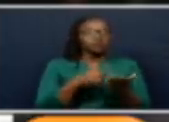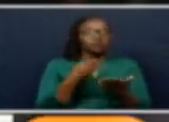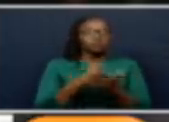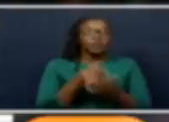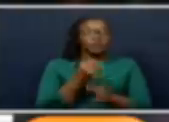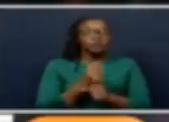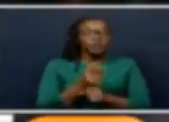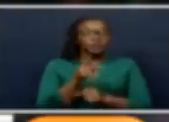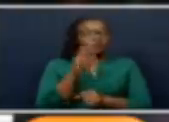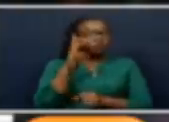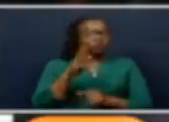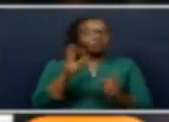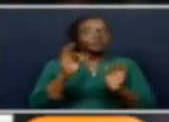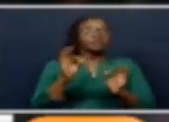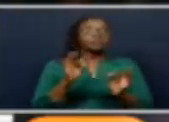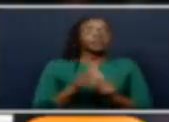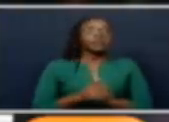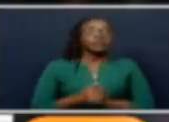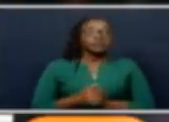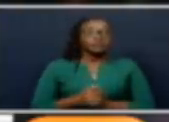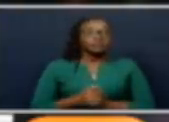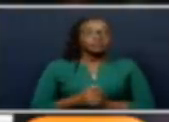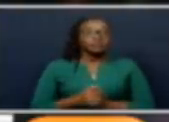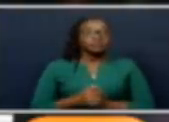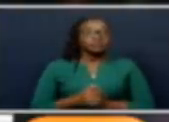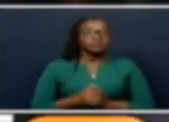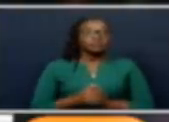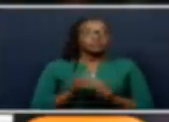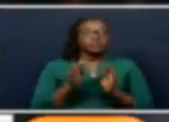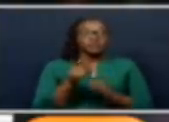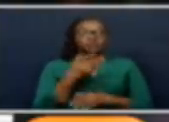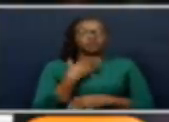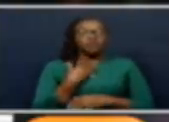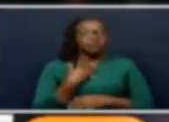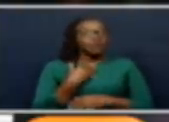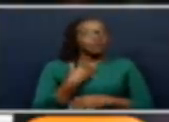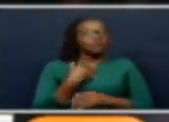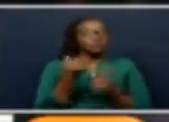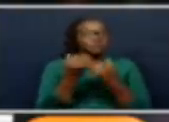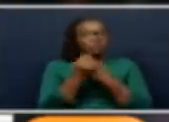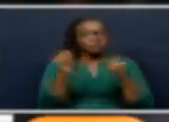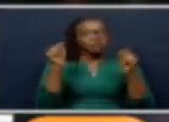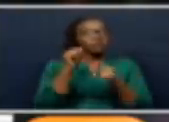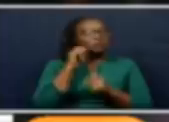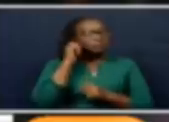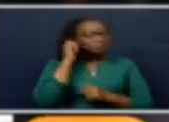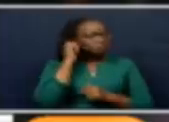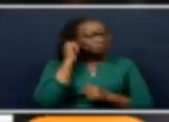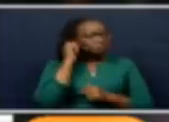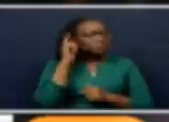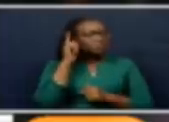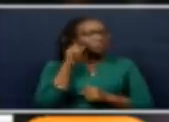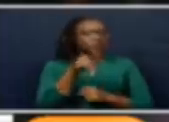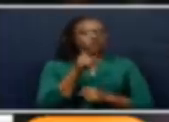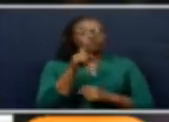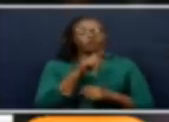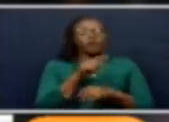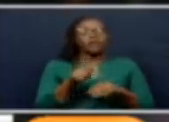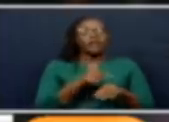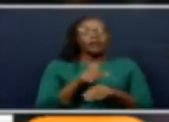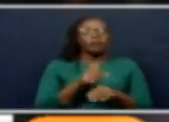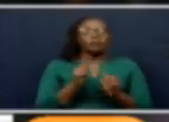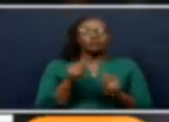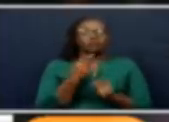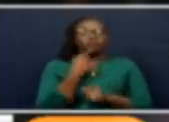will be surprised. So if you were to have the president's ear, if he was to listen to you for half an hour, what would you tell him? No, I would tell him to